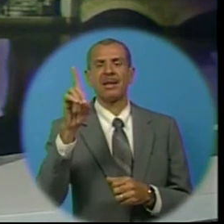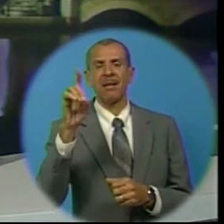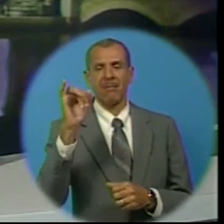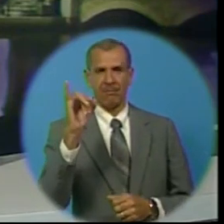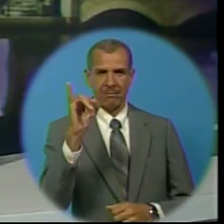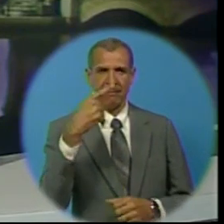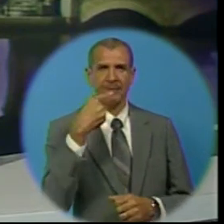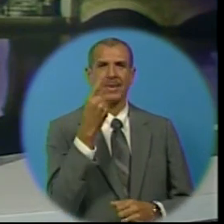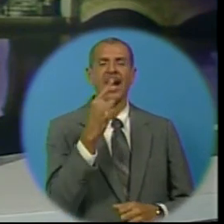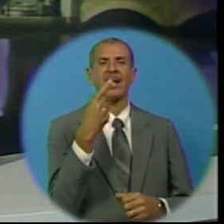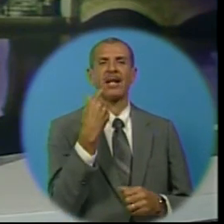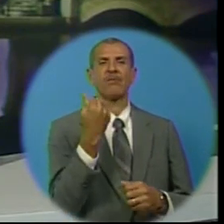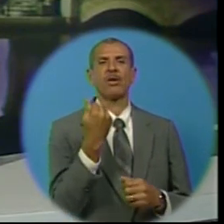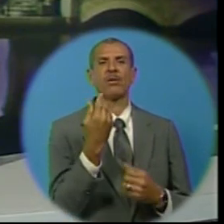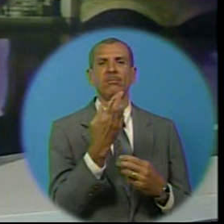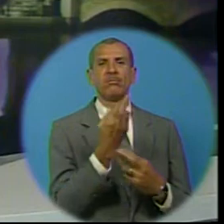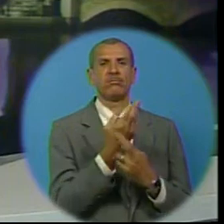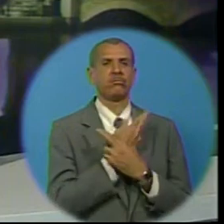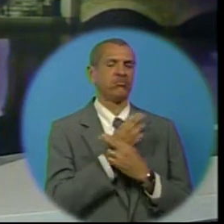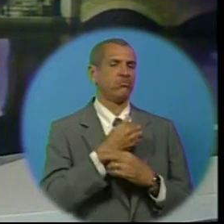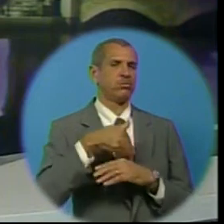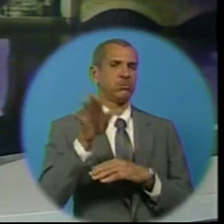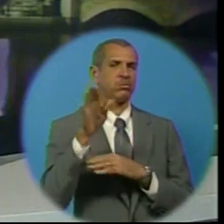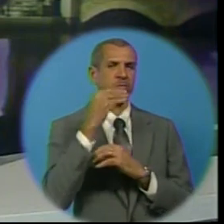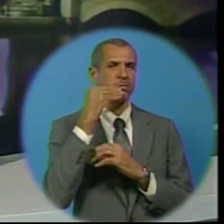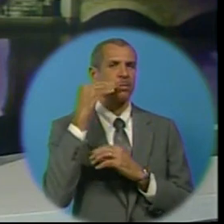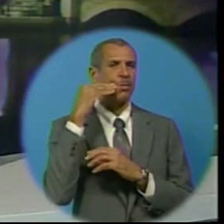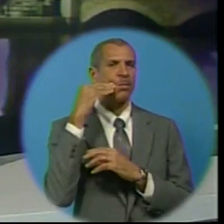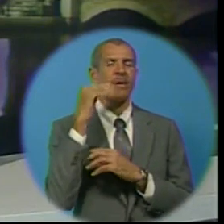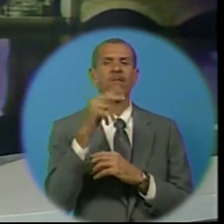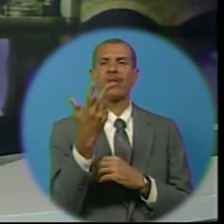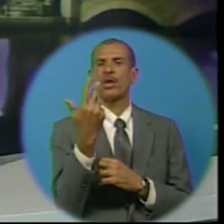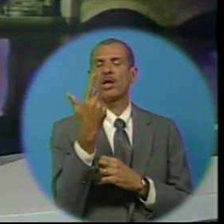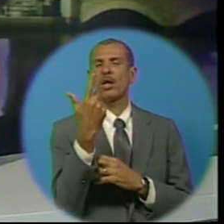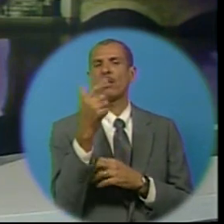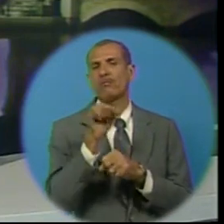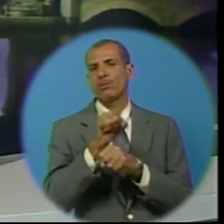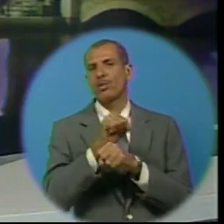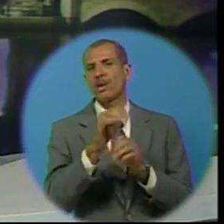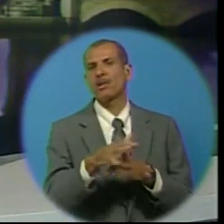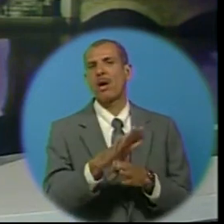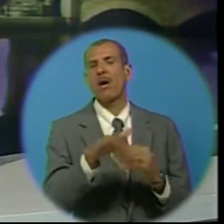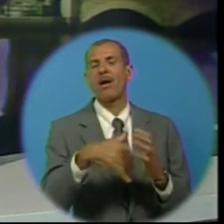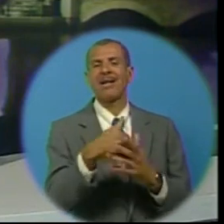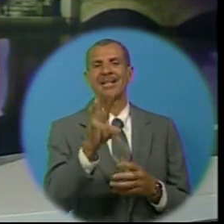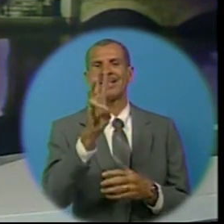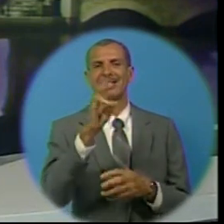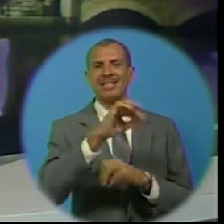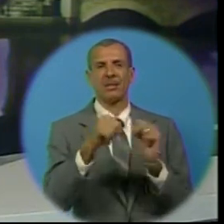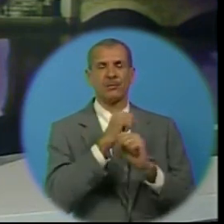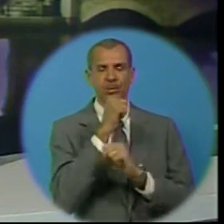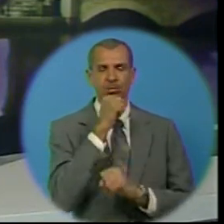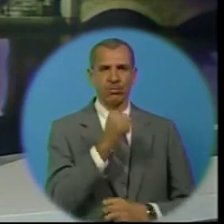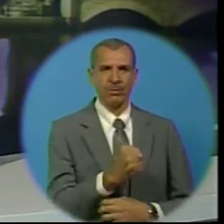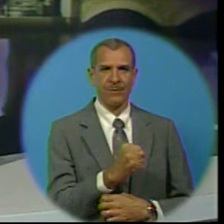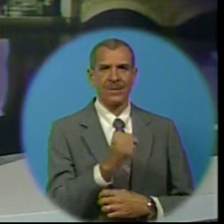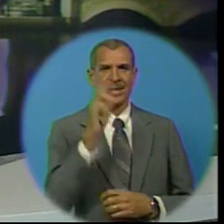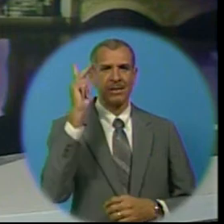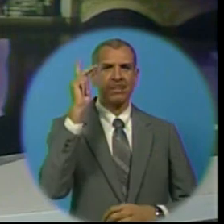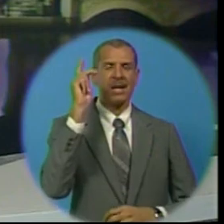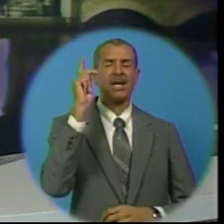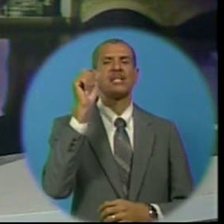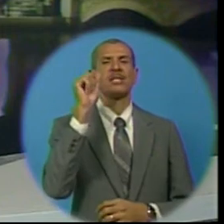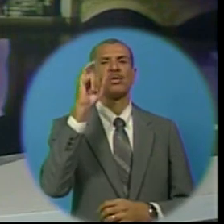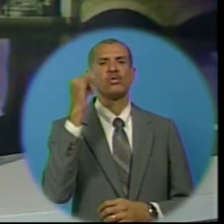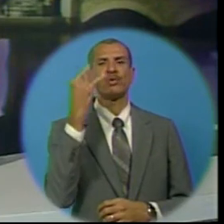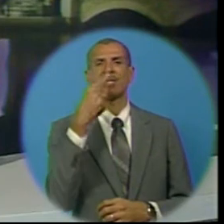Corporation over the retirement of 13 employees, all of whom had reached the age of 60. Kishmar Saint-Just was